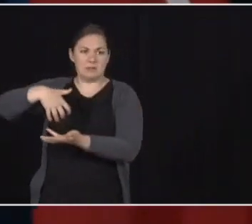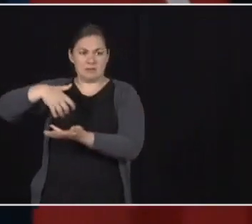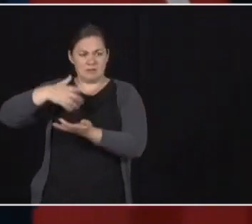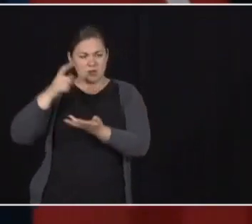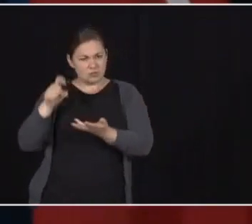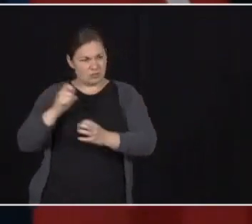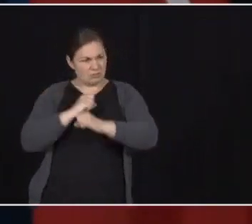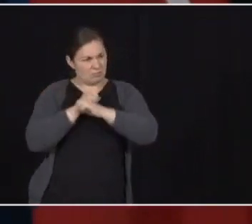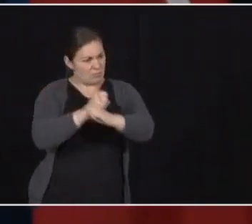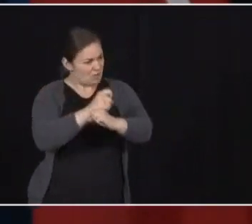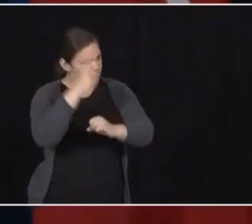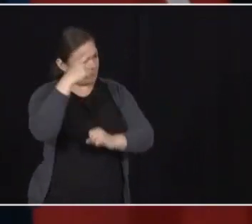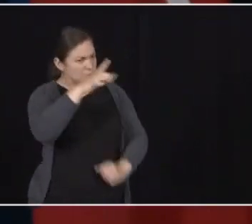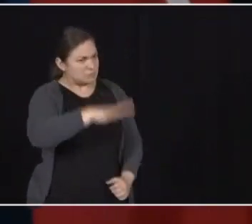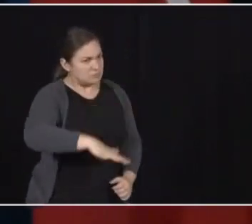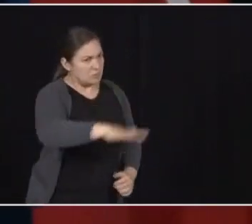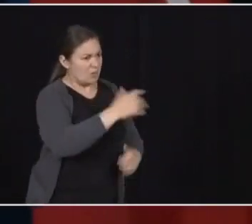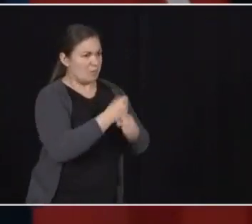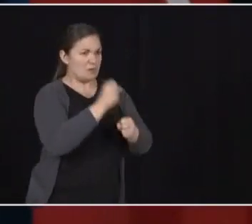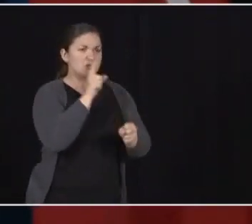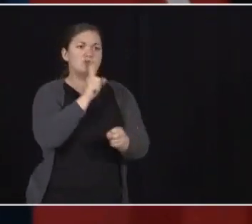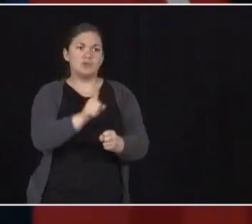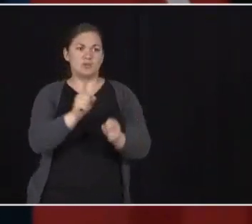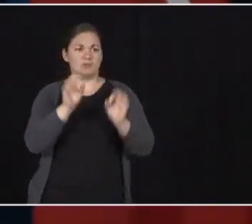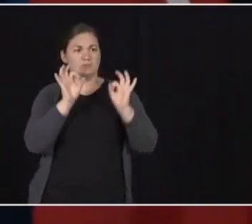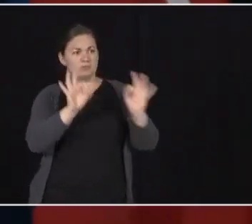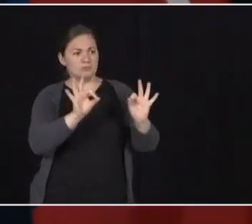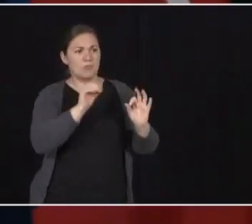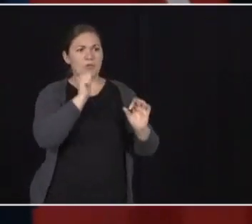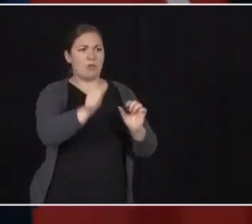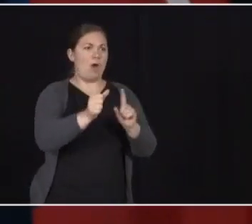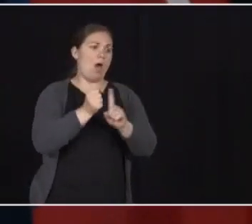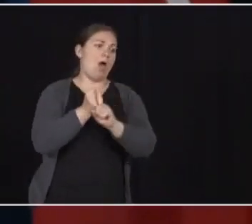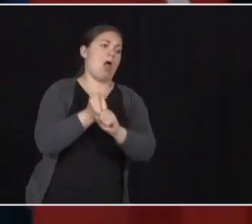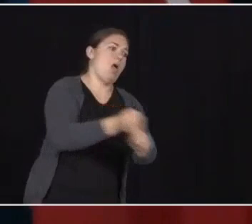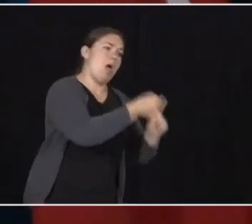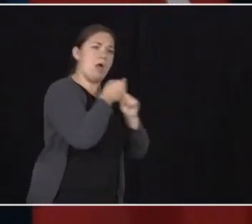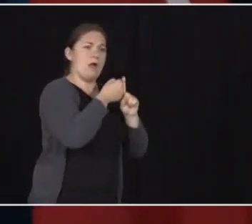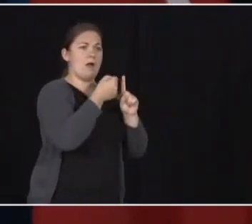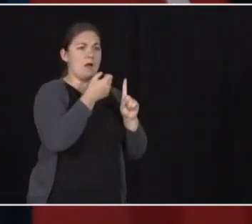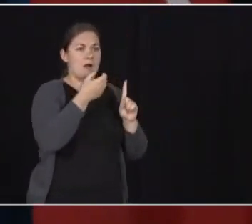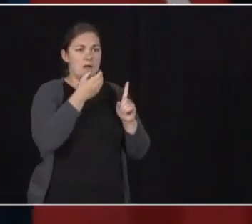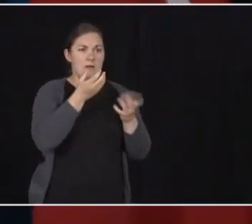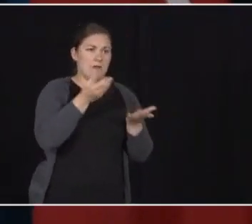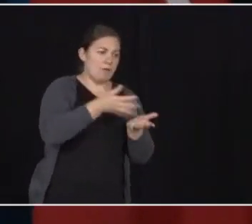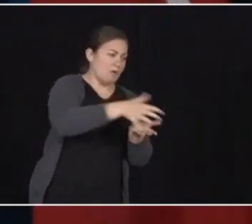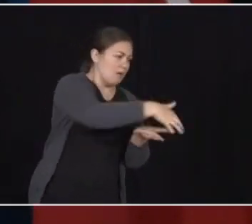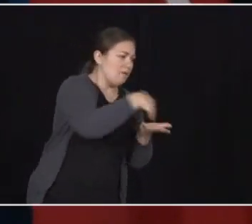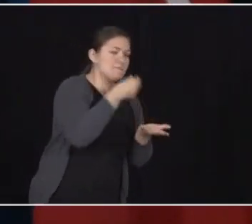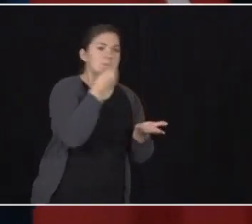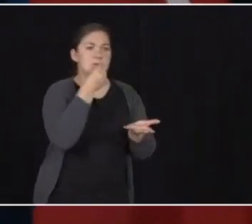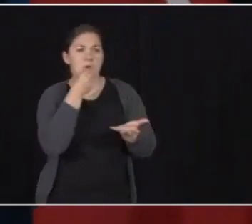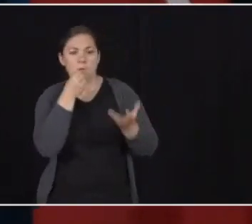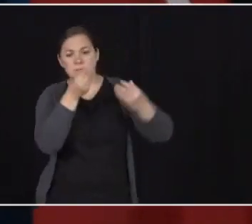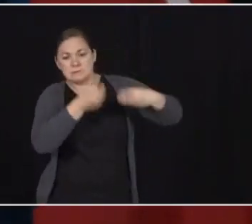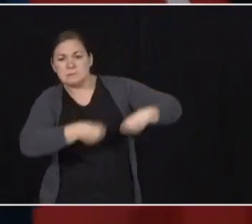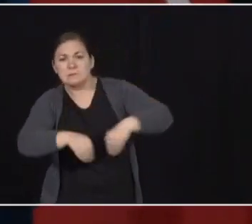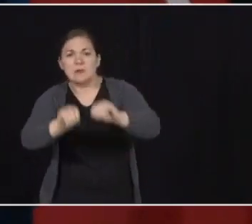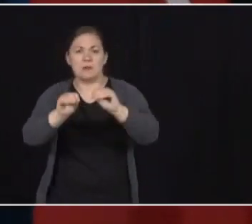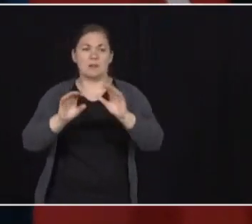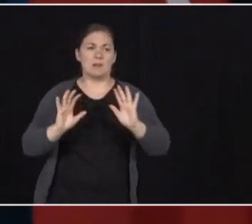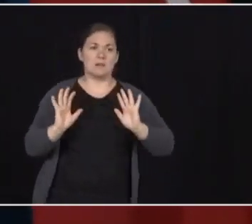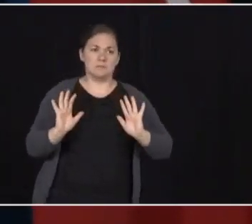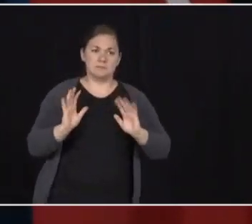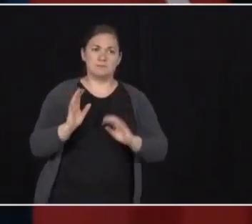Yep. So very good question. I'm glad you asked it because I was going to mention it. So you saw the numbers jump up to